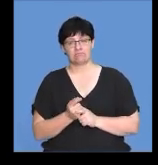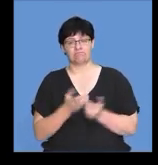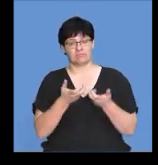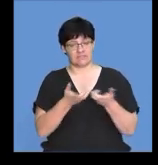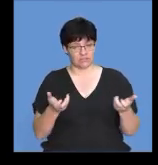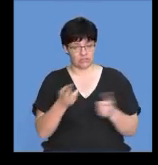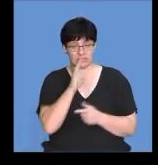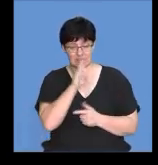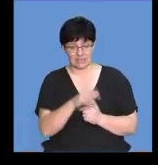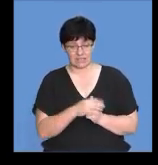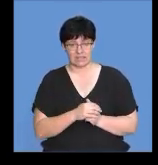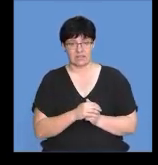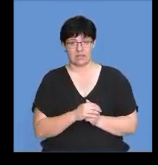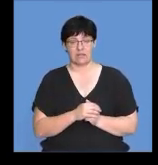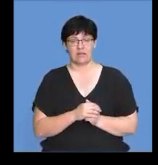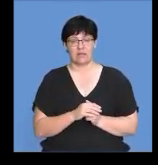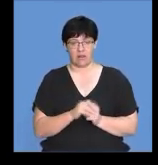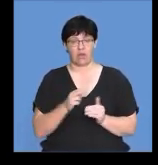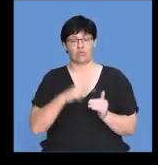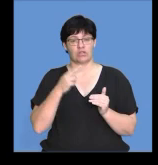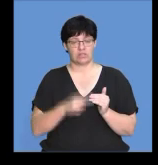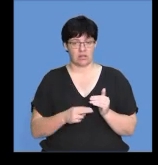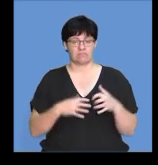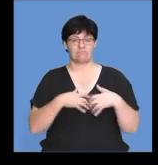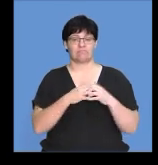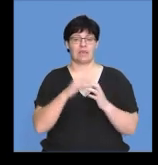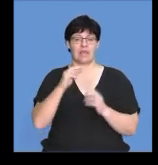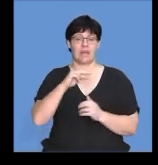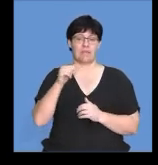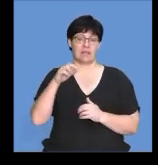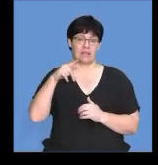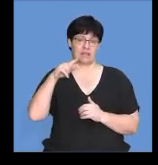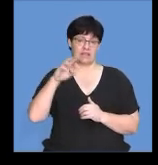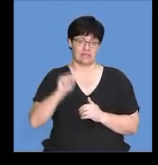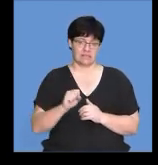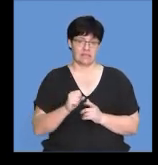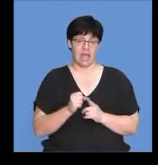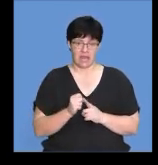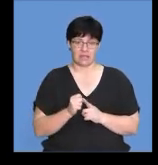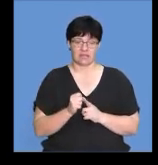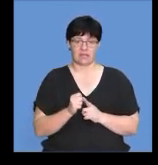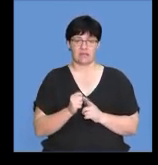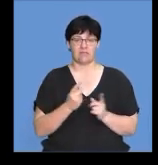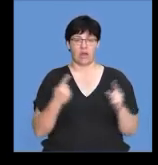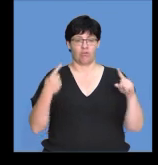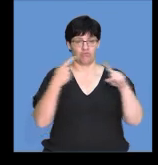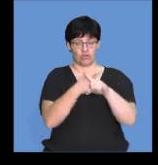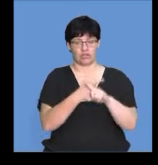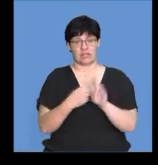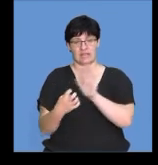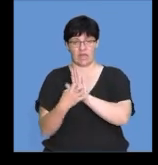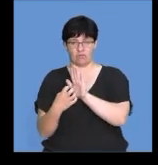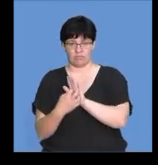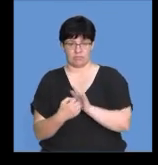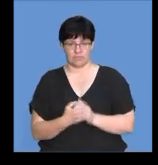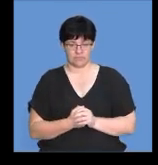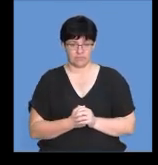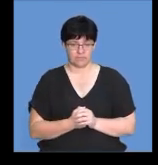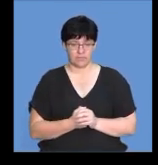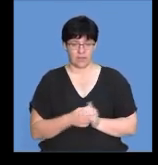that we're seeing in resulting in the formation of gametes, and fertilization would be the cross diagram.